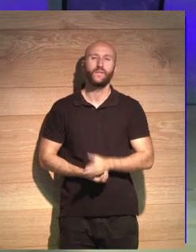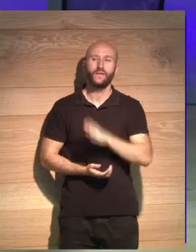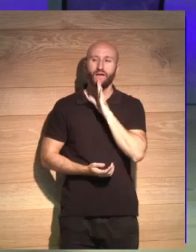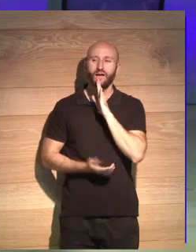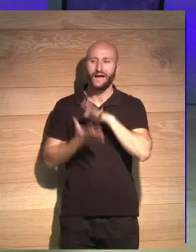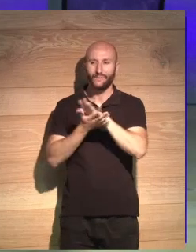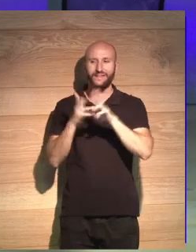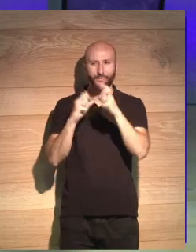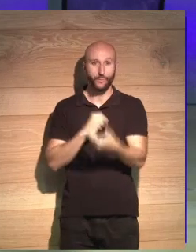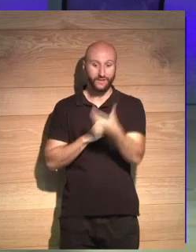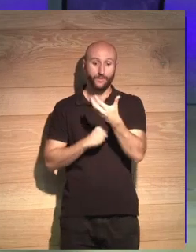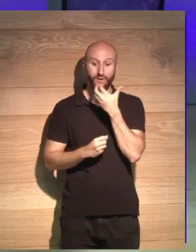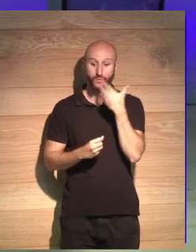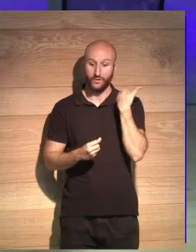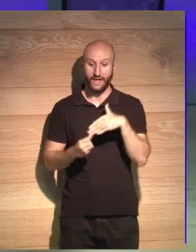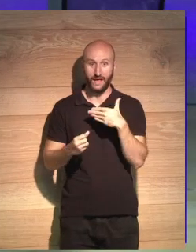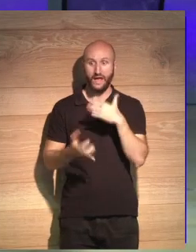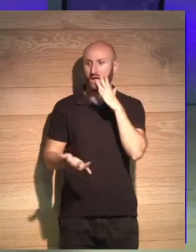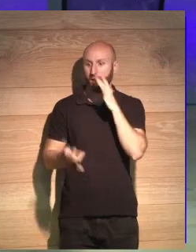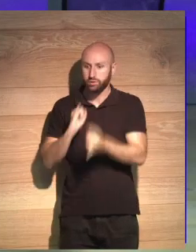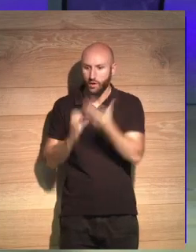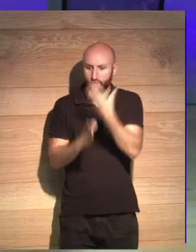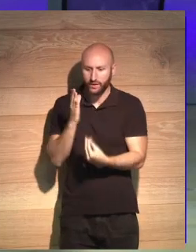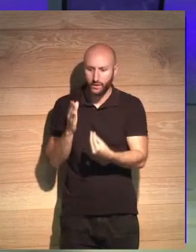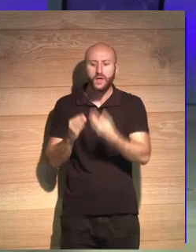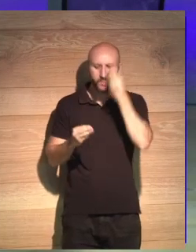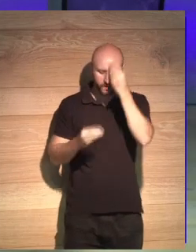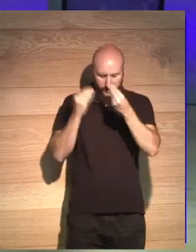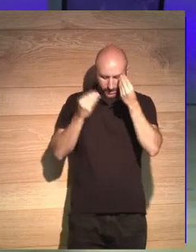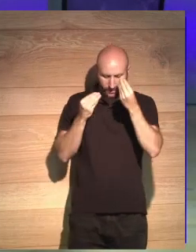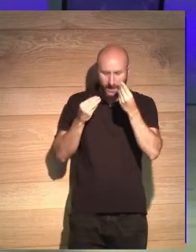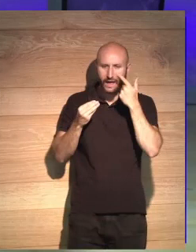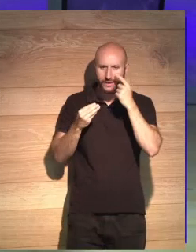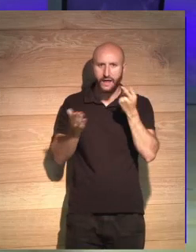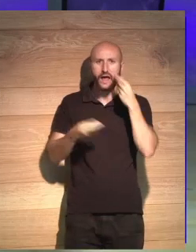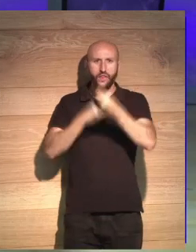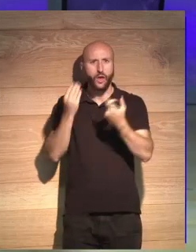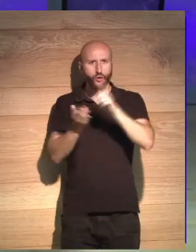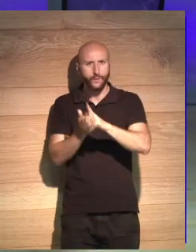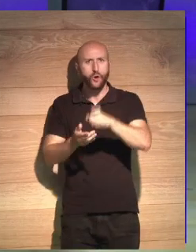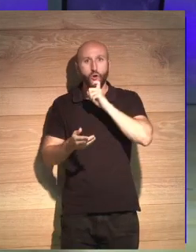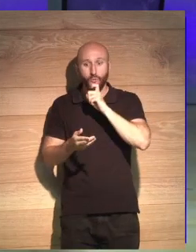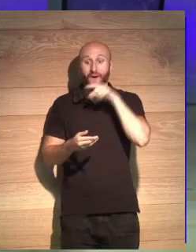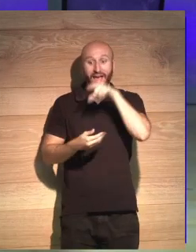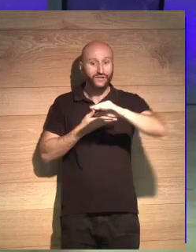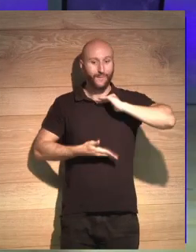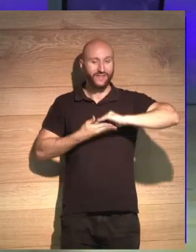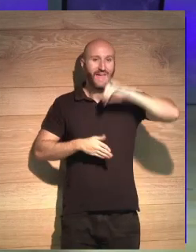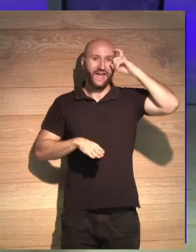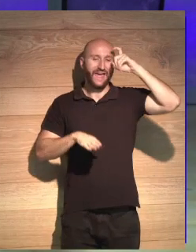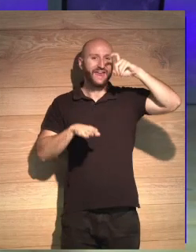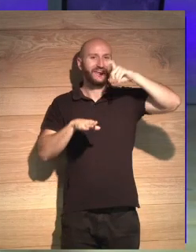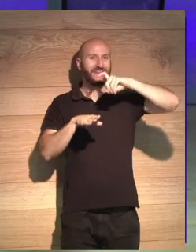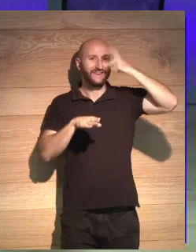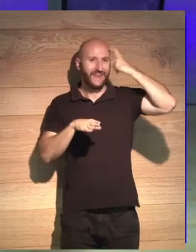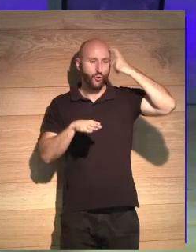relationship? I think something interesting that you have said is that once you have failed, you think, what have I done? What